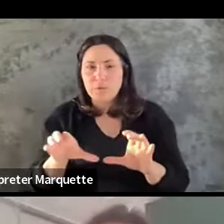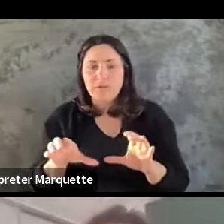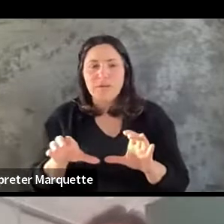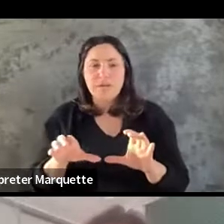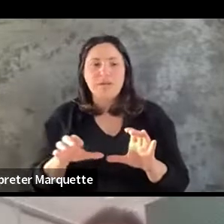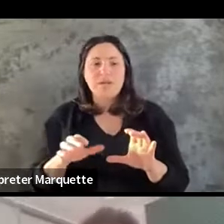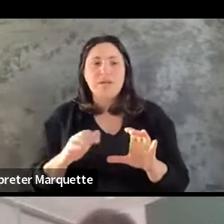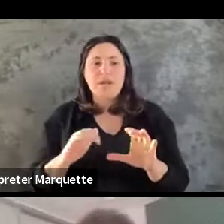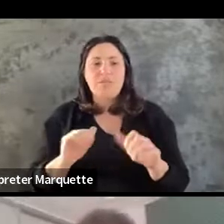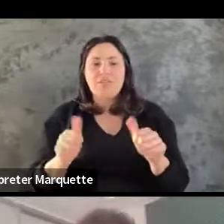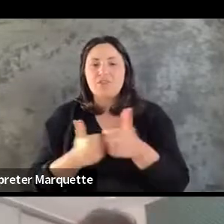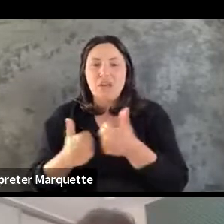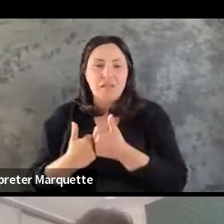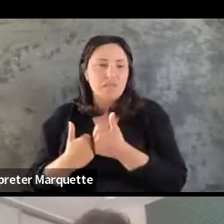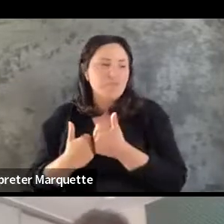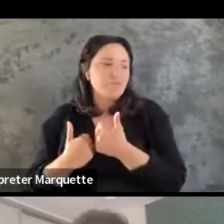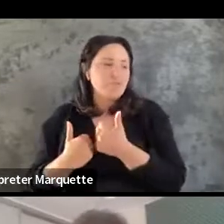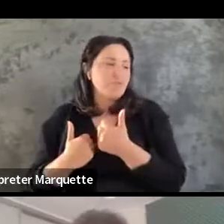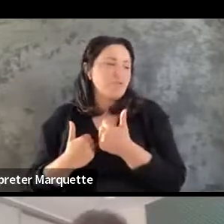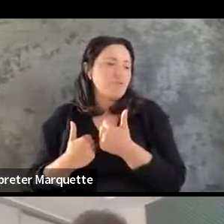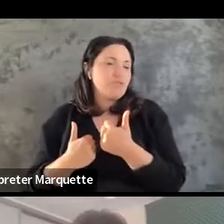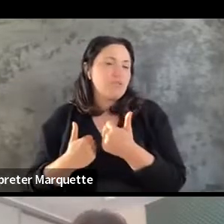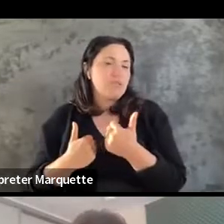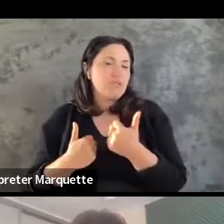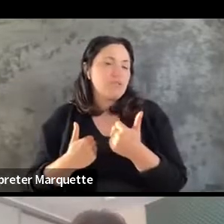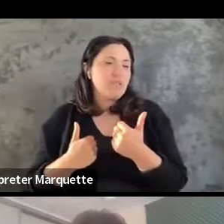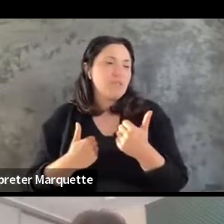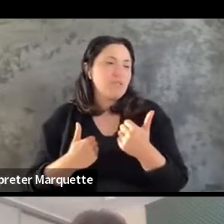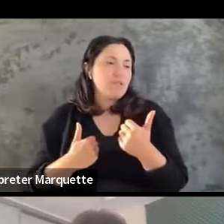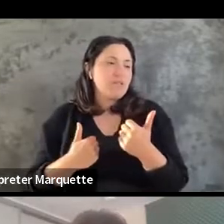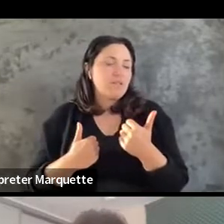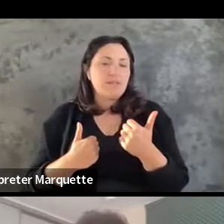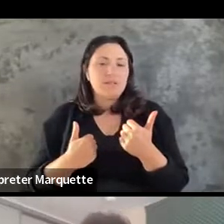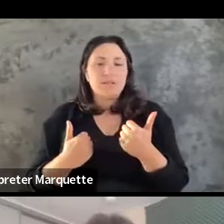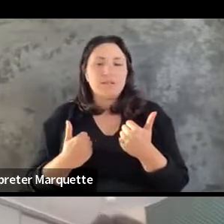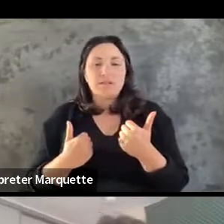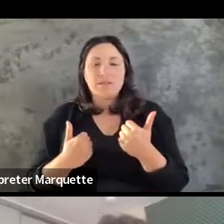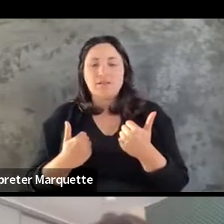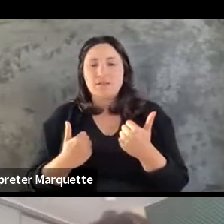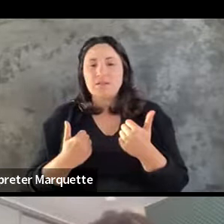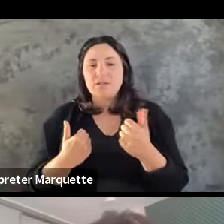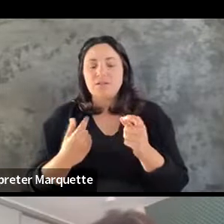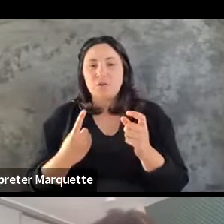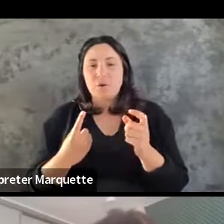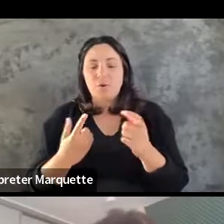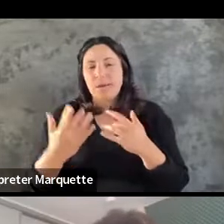of trying to navigate through something that hasn't happened in 100 years